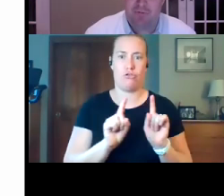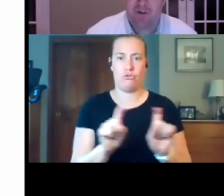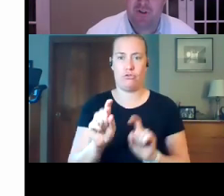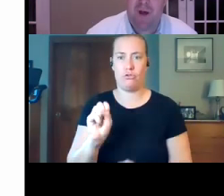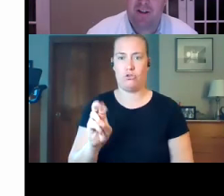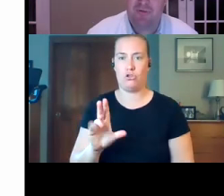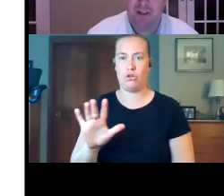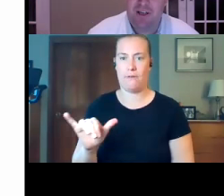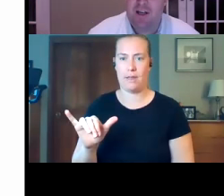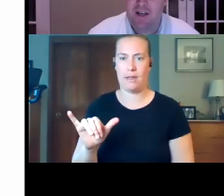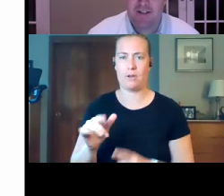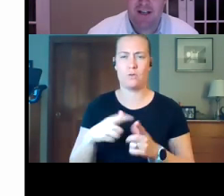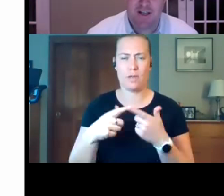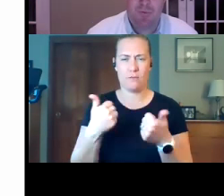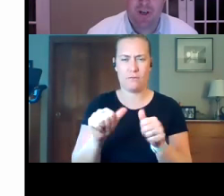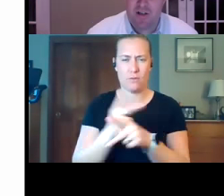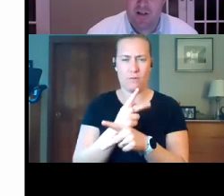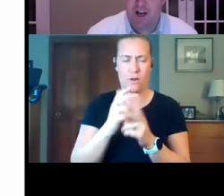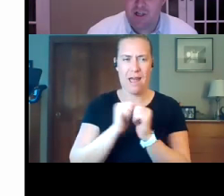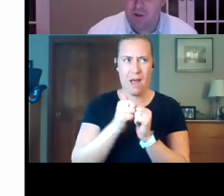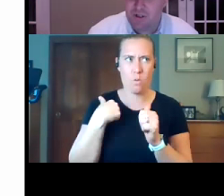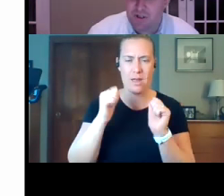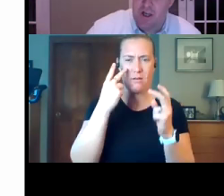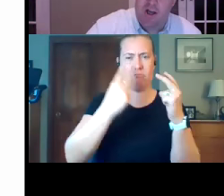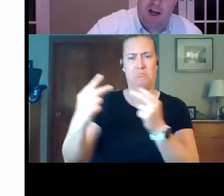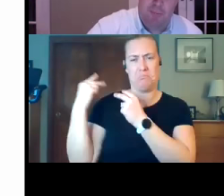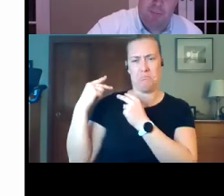actually retrospectively assess implementation strategy